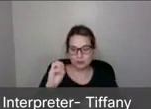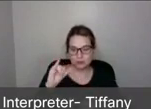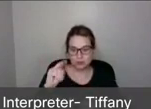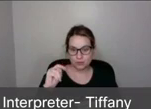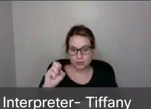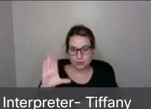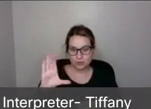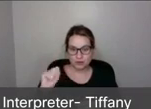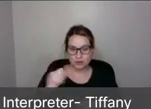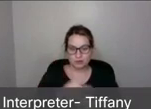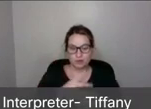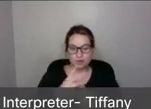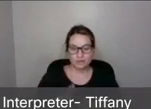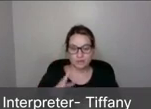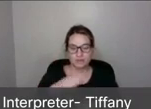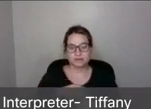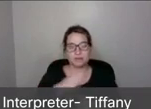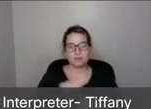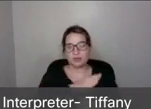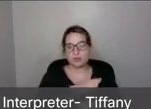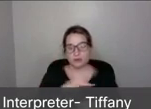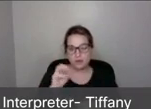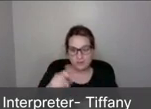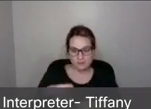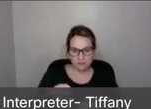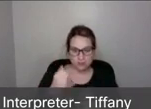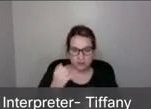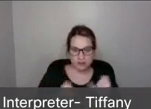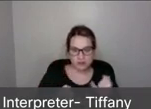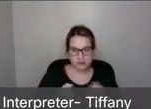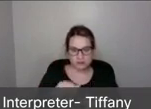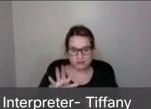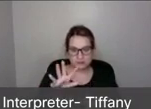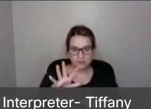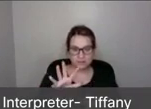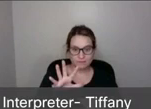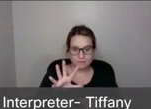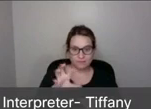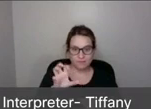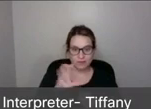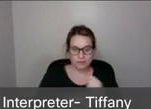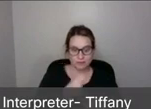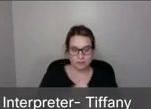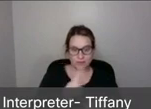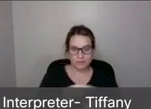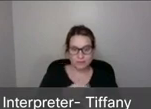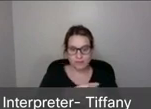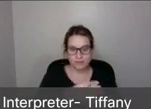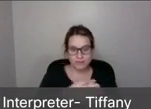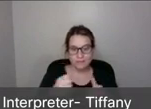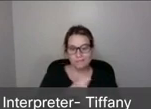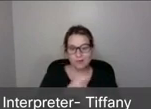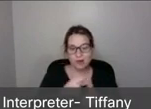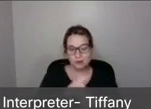6 and 7. For the last 150 to 500 years, Native Americans have fought literally and